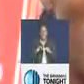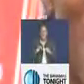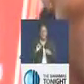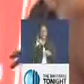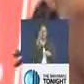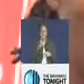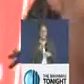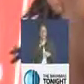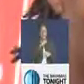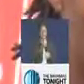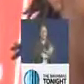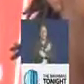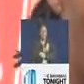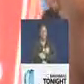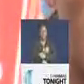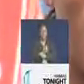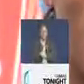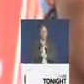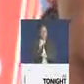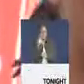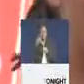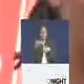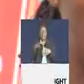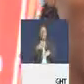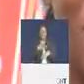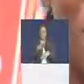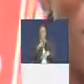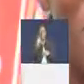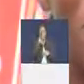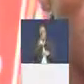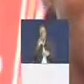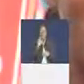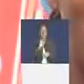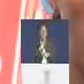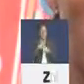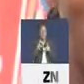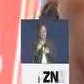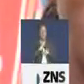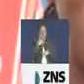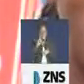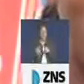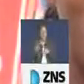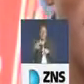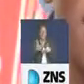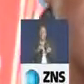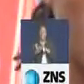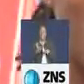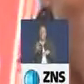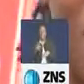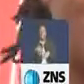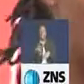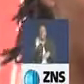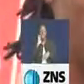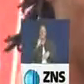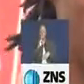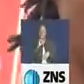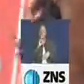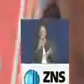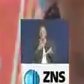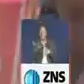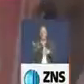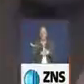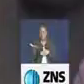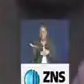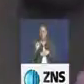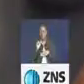mom, yes, but I can't die too. I have to live, I have to find something to live, I have to help myself. She's not there, I have to live.